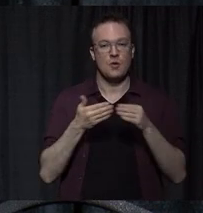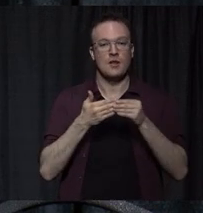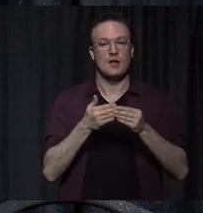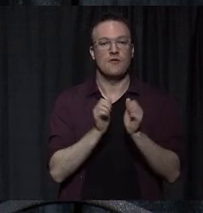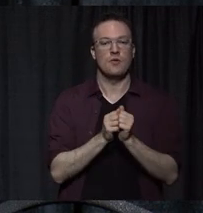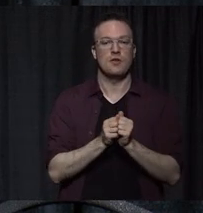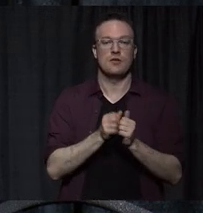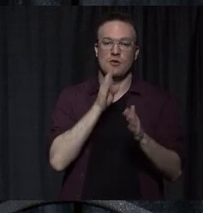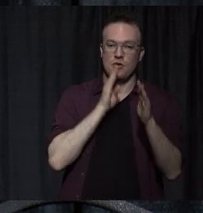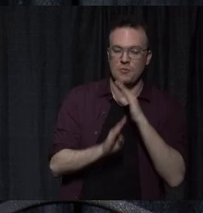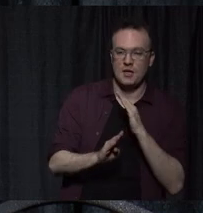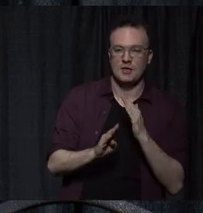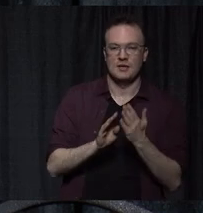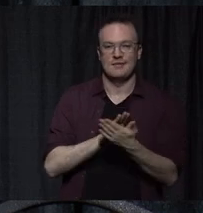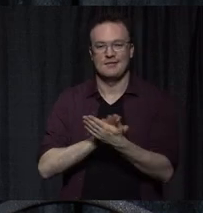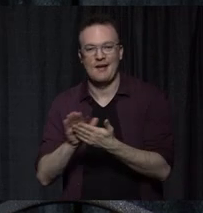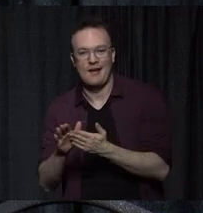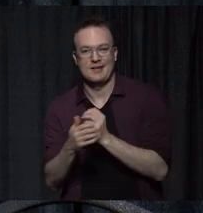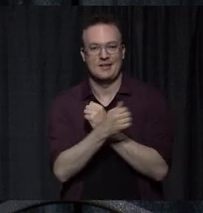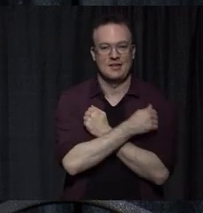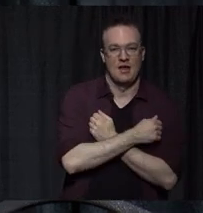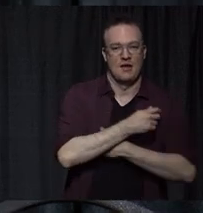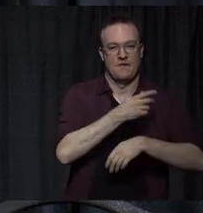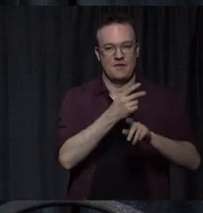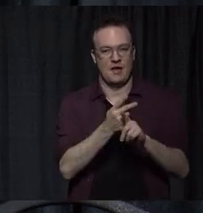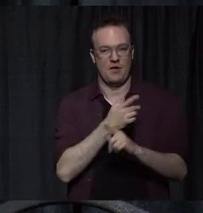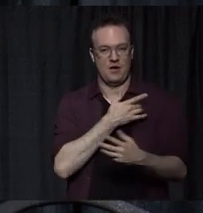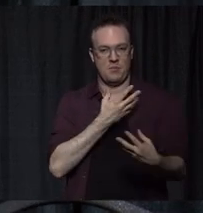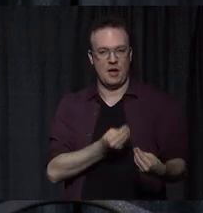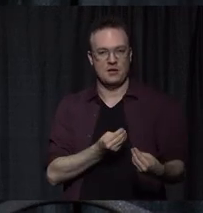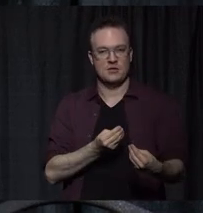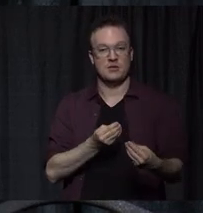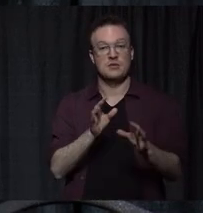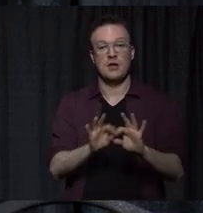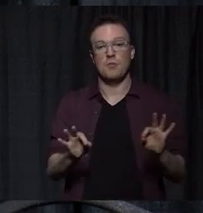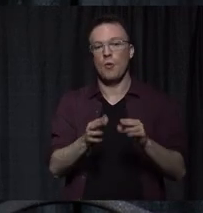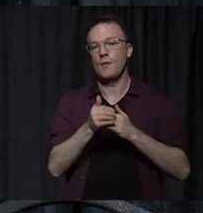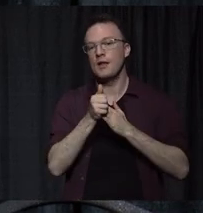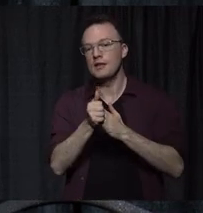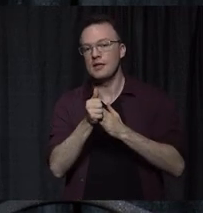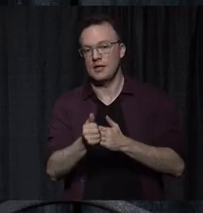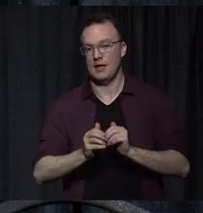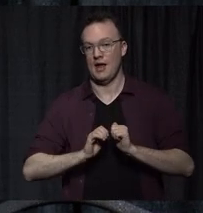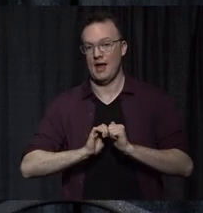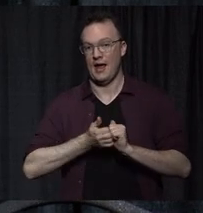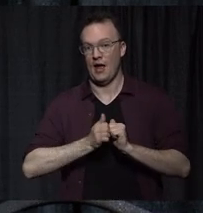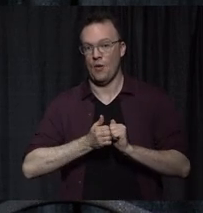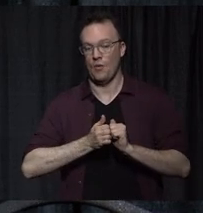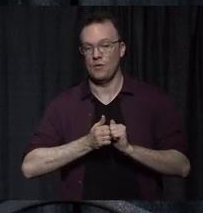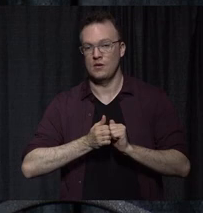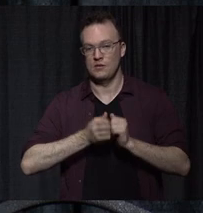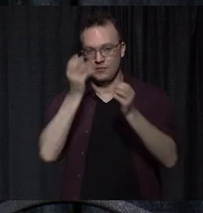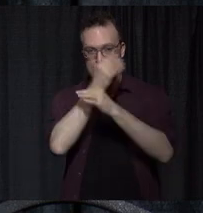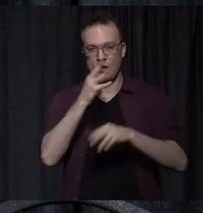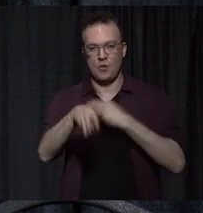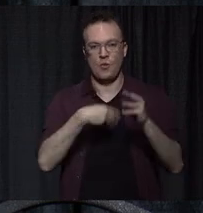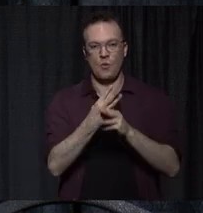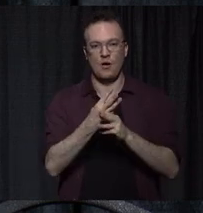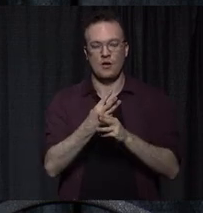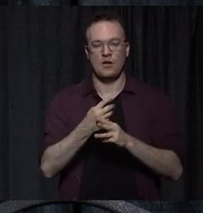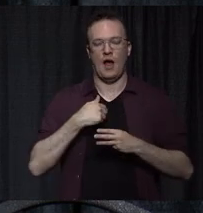love and caring and compassion, you must lead in a way that tells the world that you're